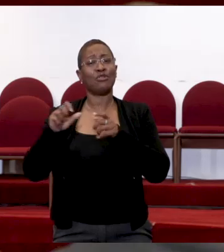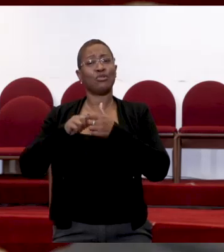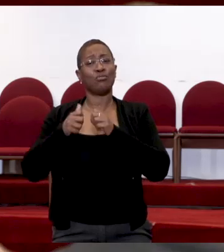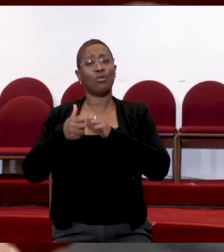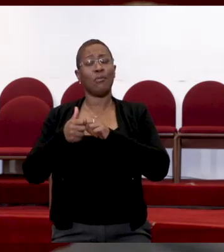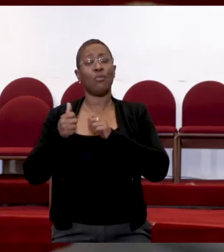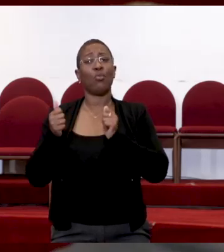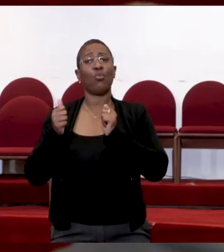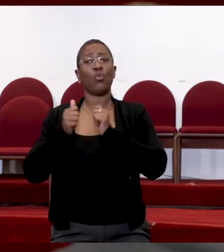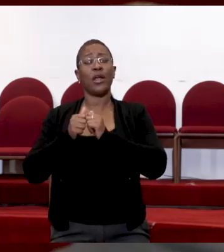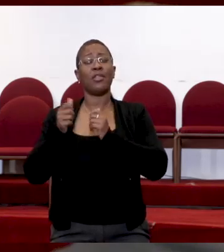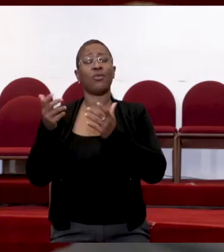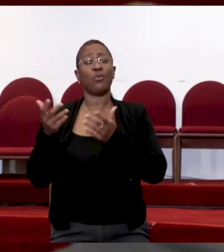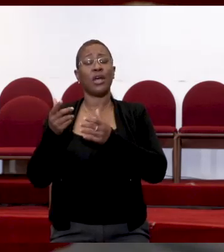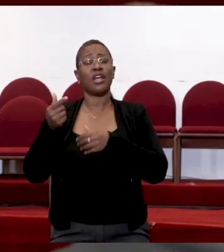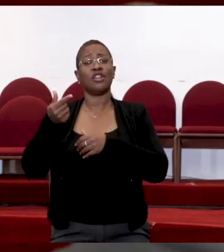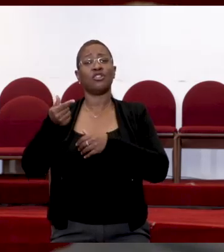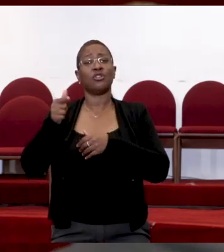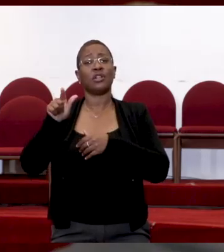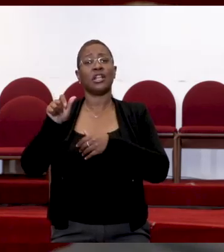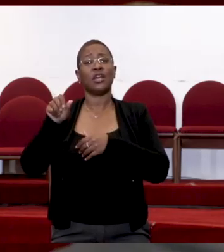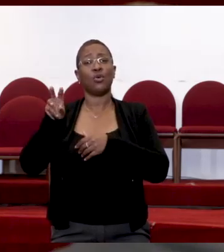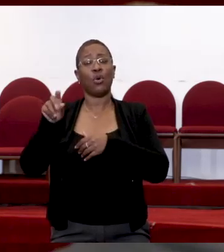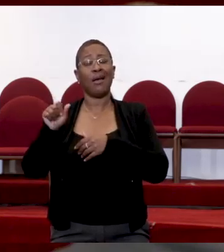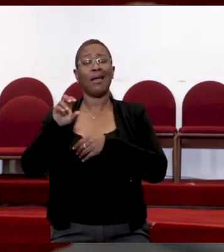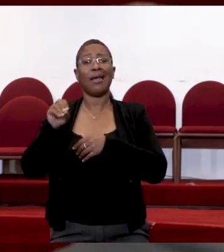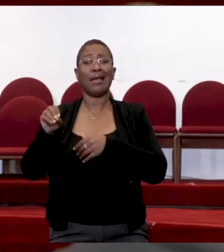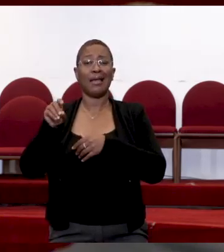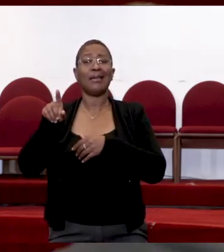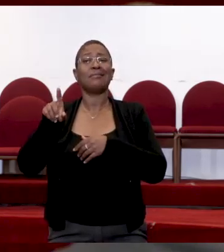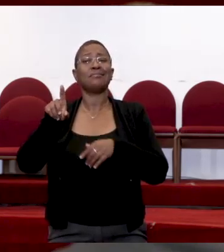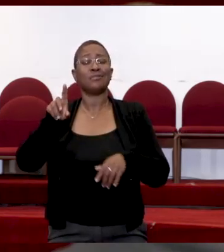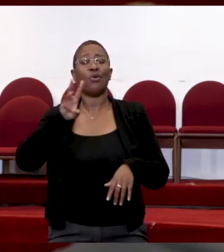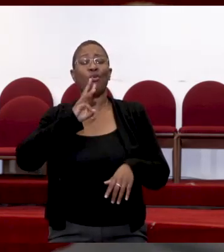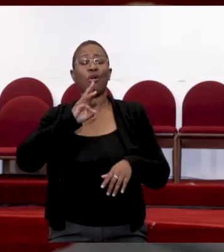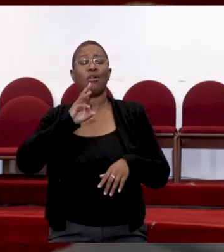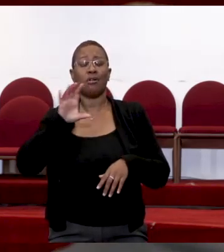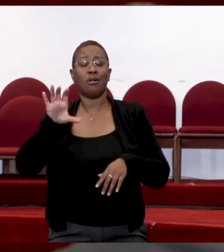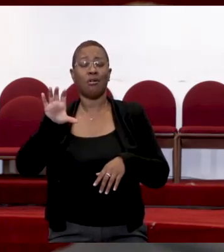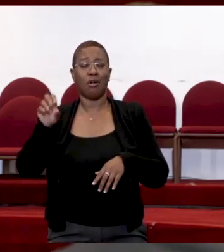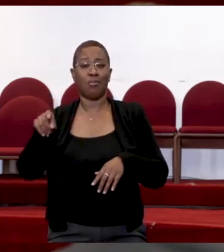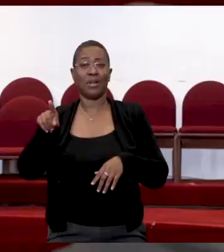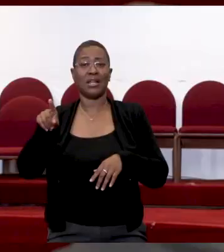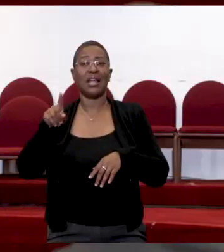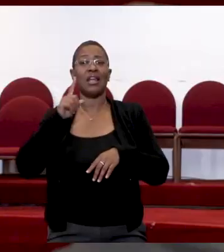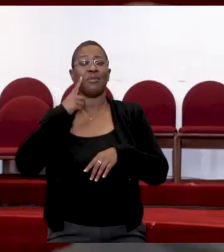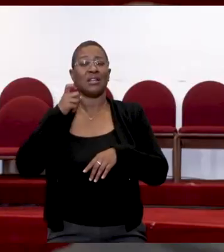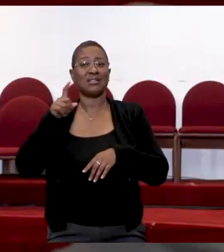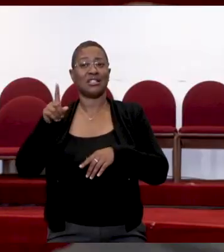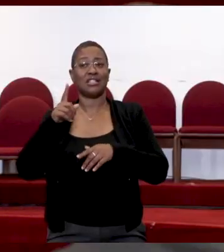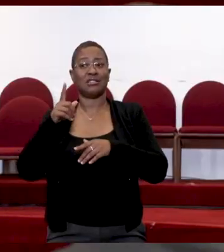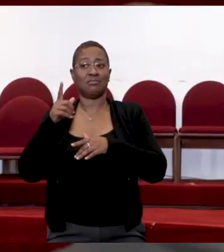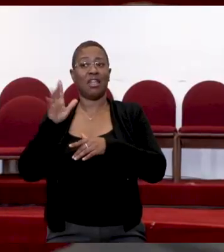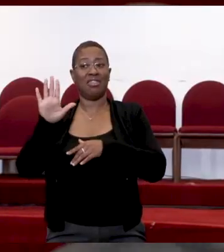line collapsed, and it was their legal responsibility. So you were in two completely different processes.